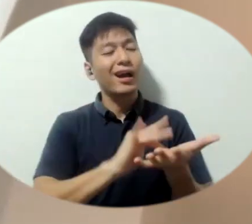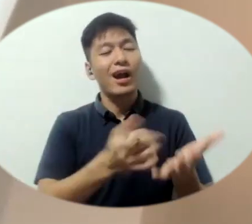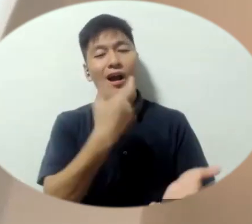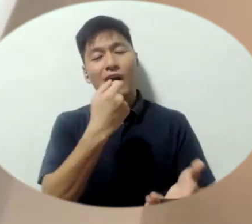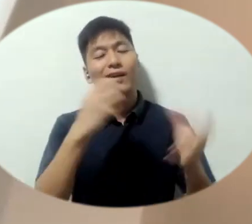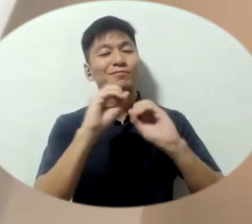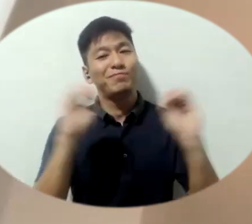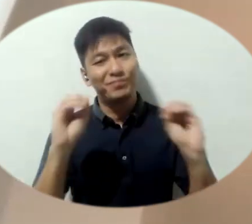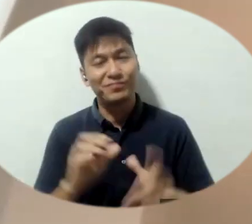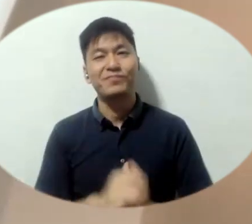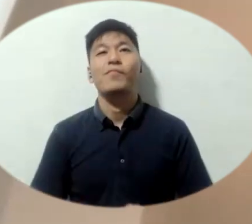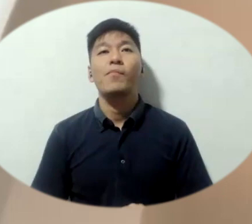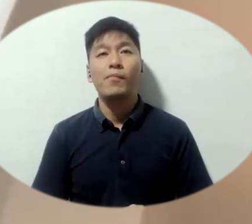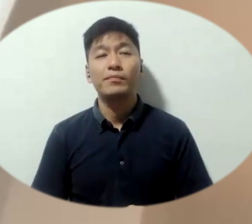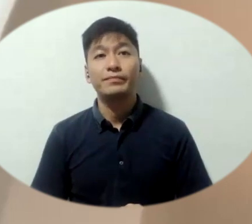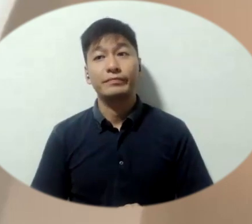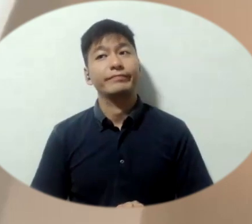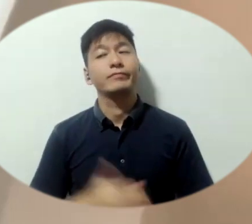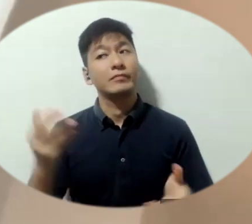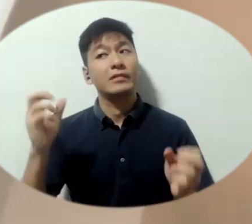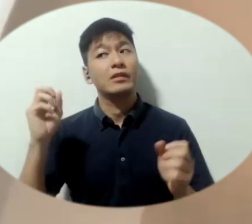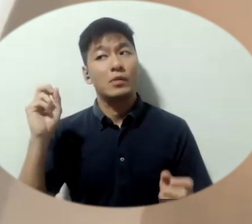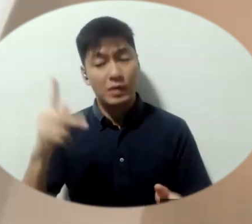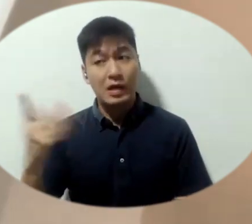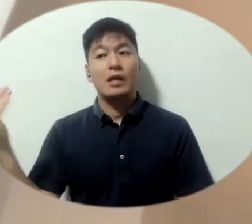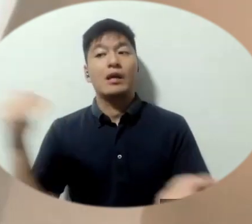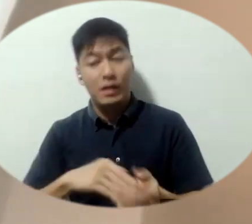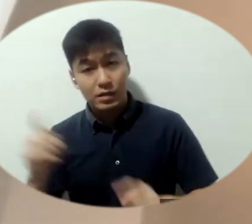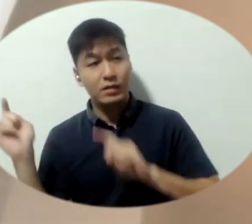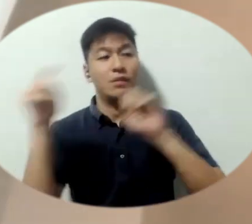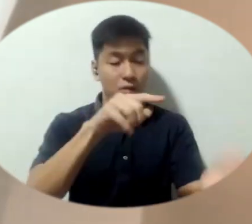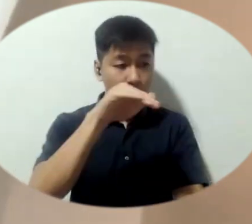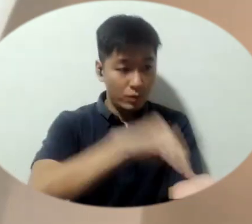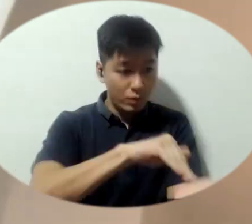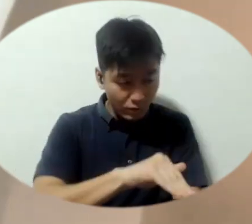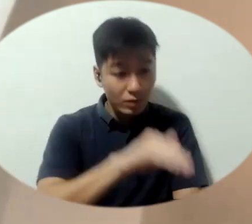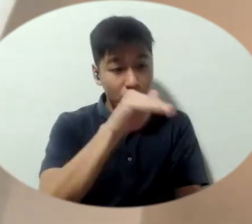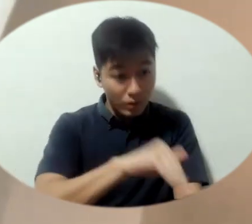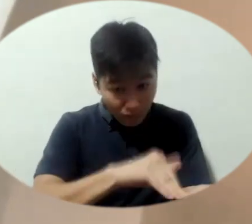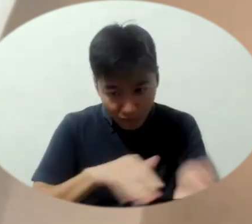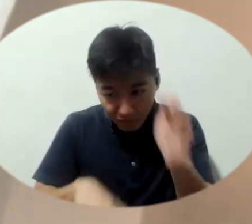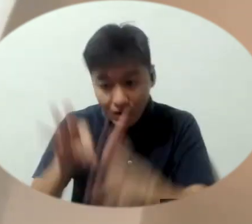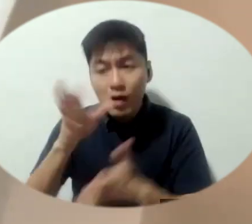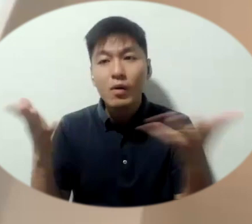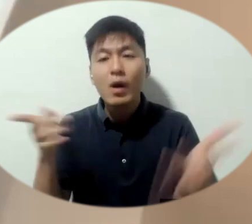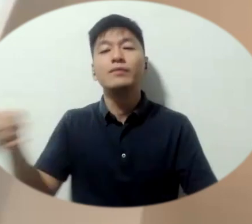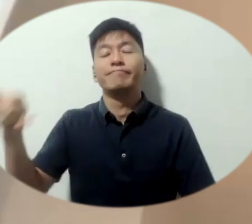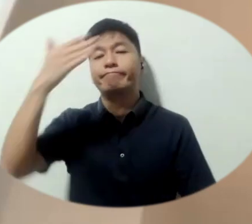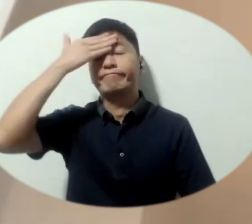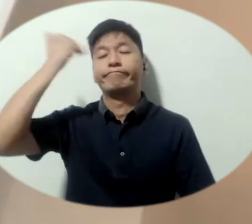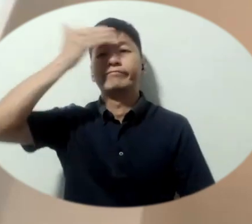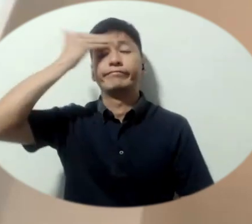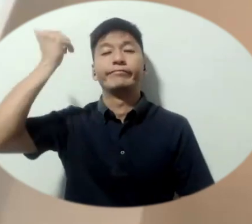we confirmed that Grandma was going through dementia. It was Alzheimer's disease. At this point in my